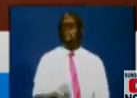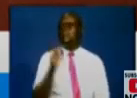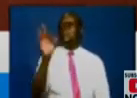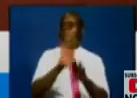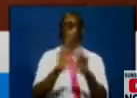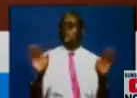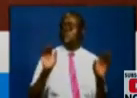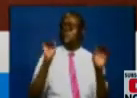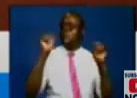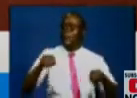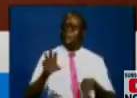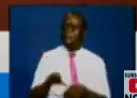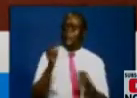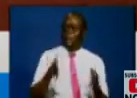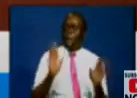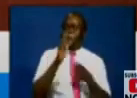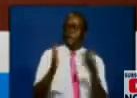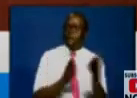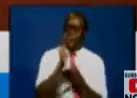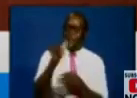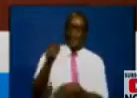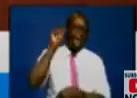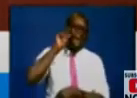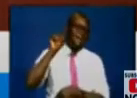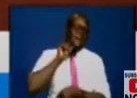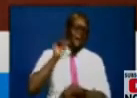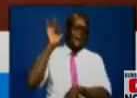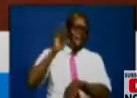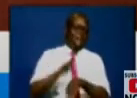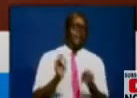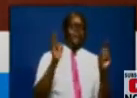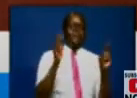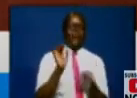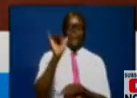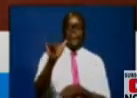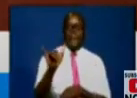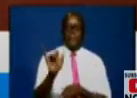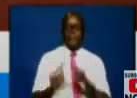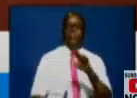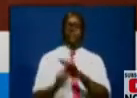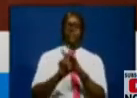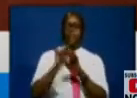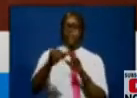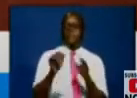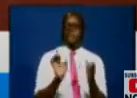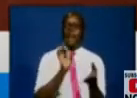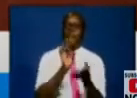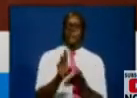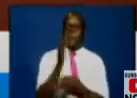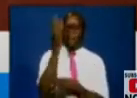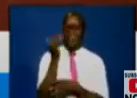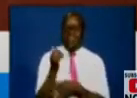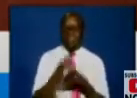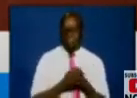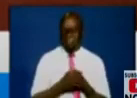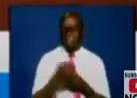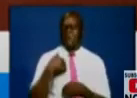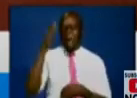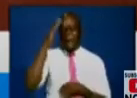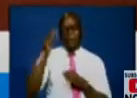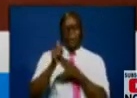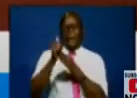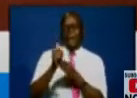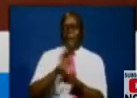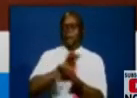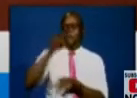can we at least find a way to ensure that the gender sensitive matters that keep reappearing on this impeachment, because Mr. Speaker, I know I'm guided, I'm not supposed